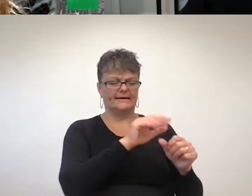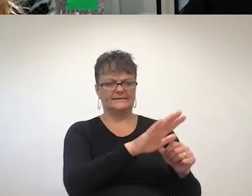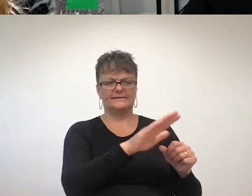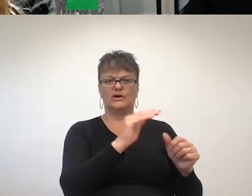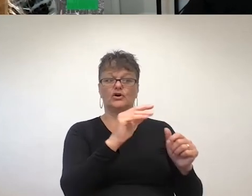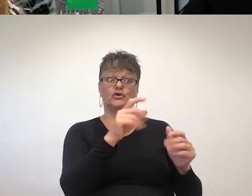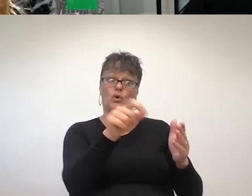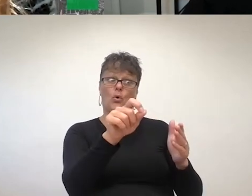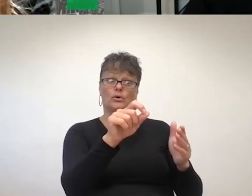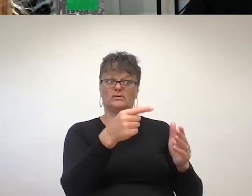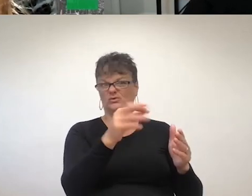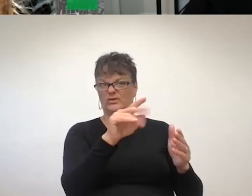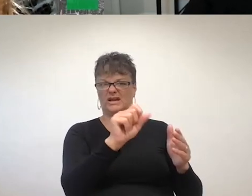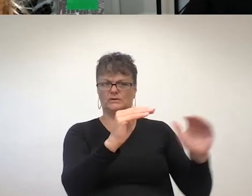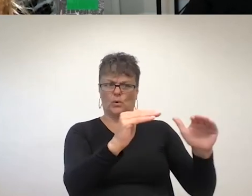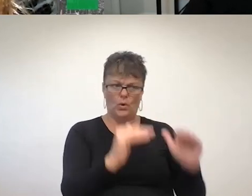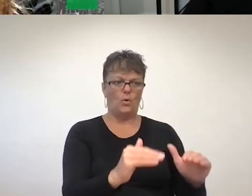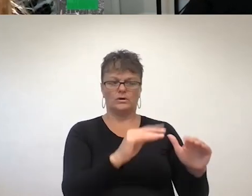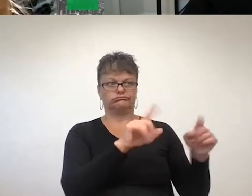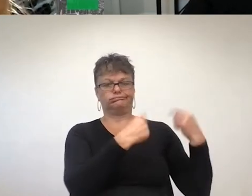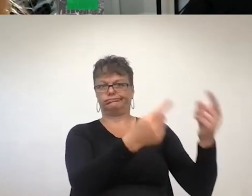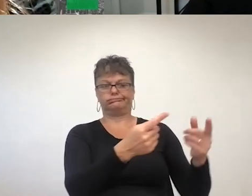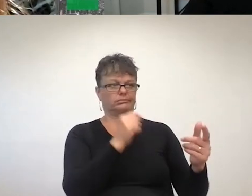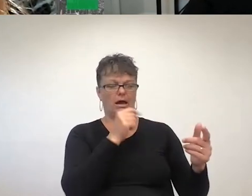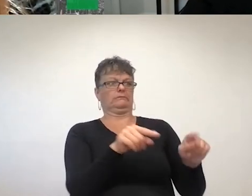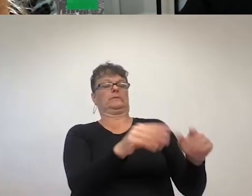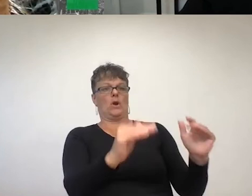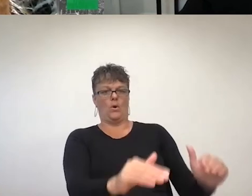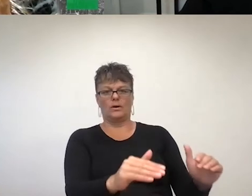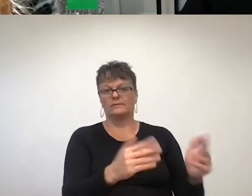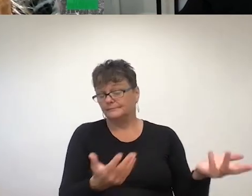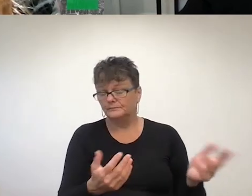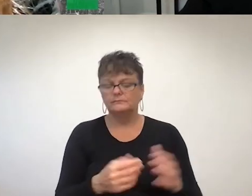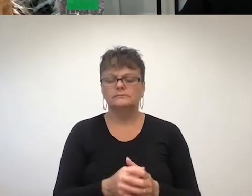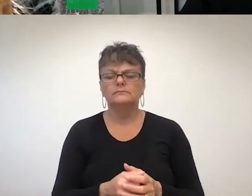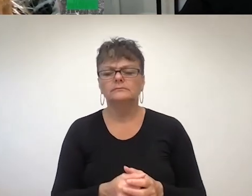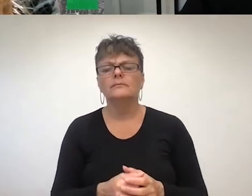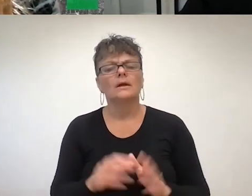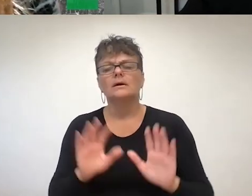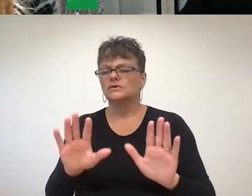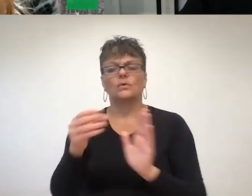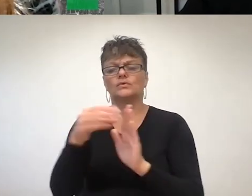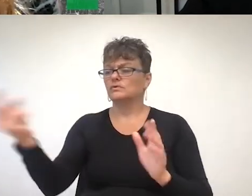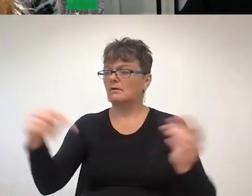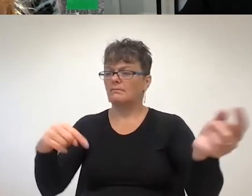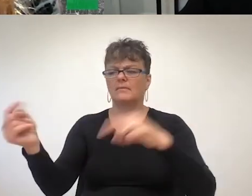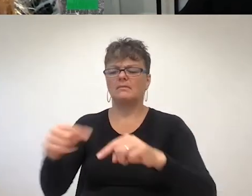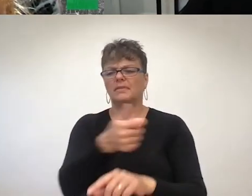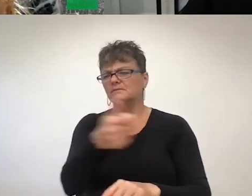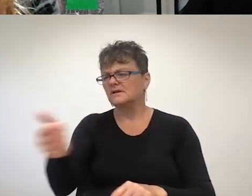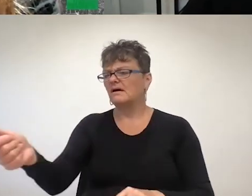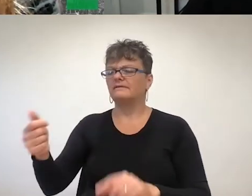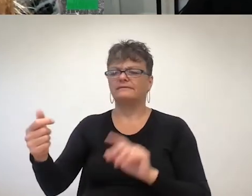that started happening with the pandemic, because our students come to us with unique histories, various identities.